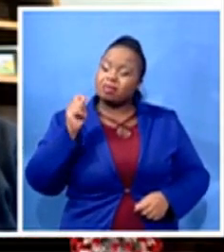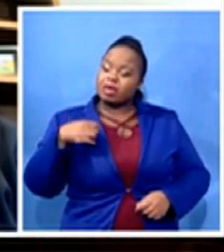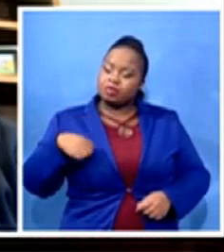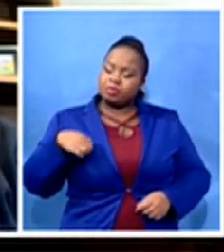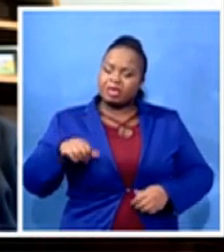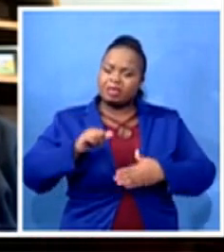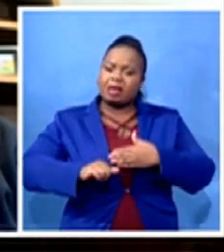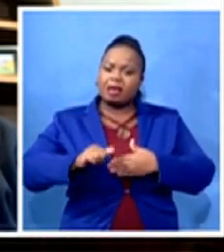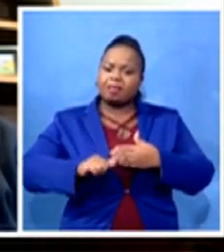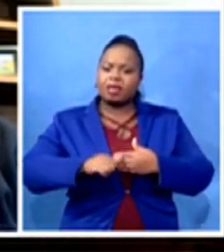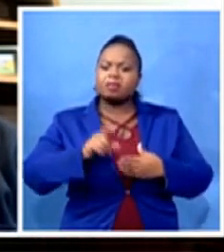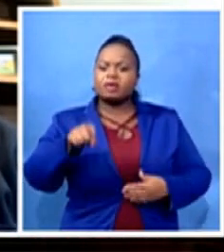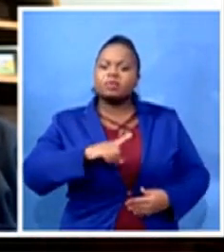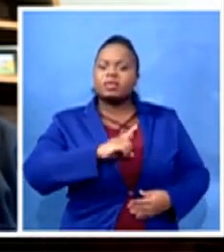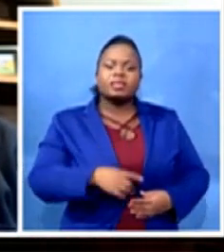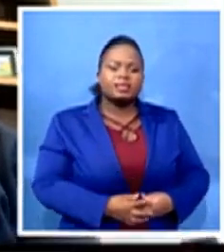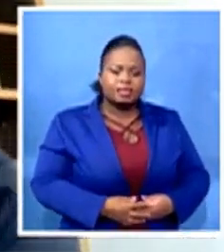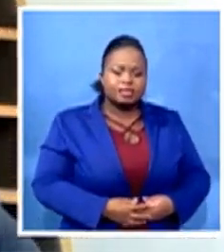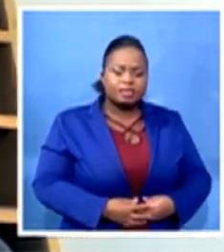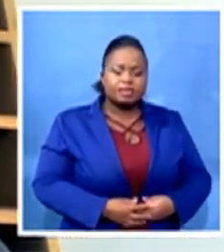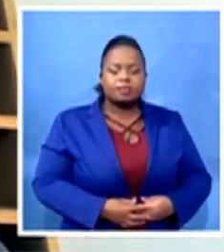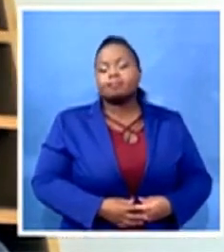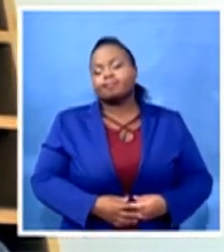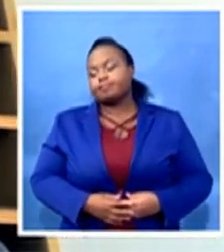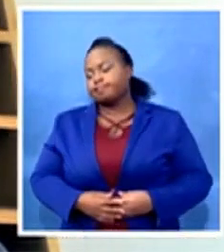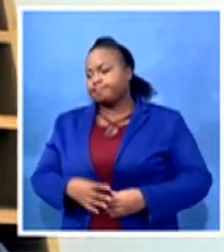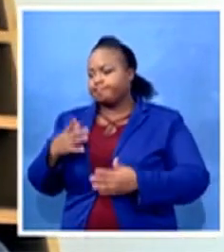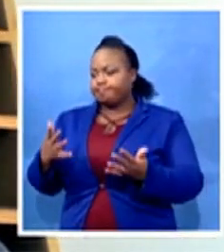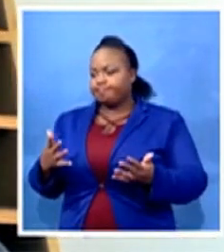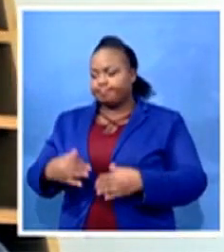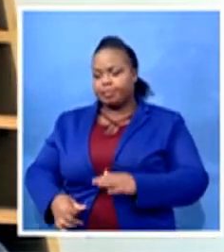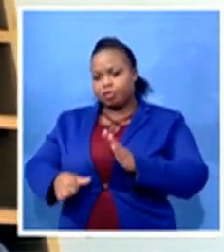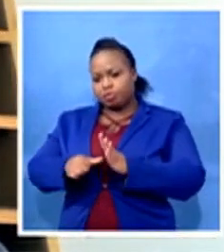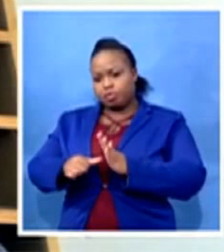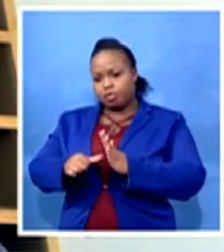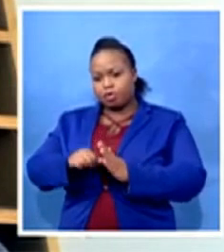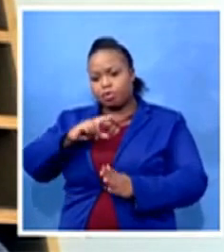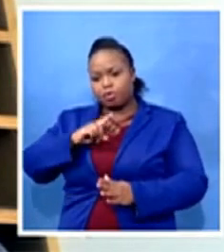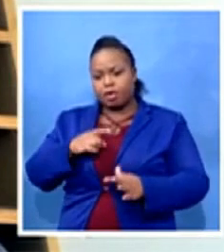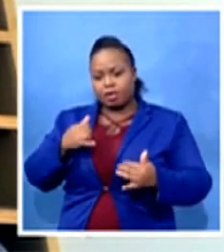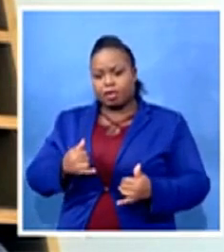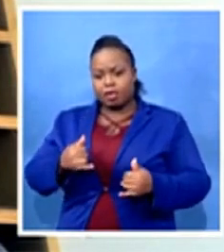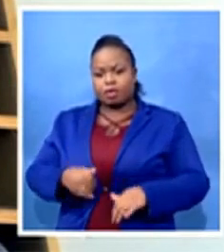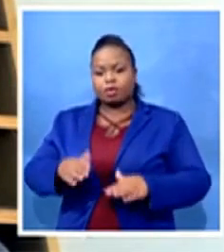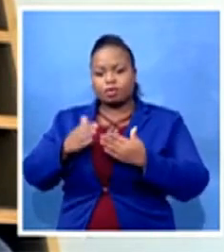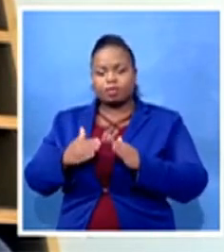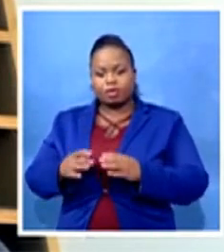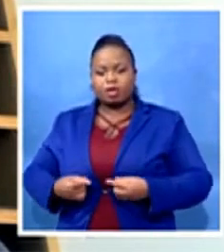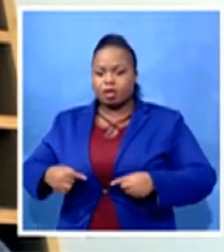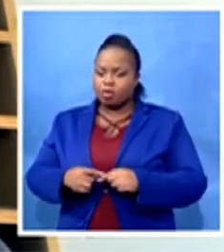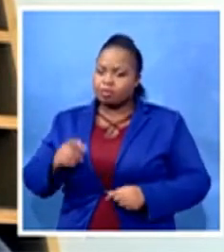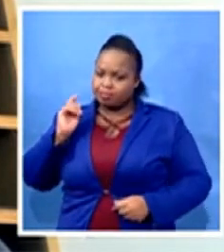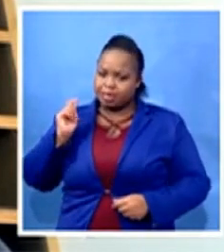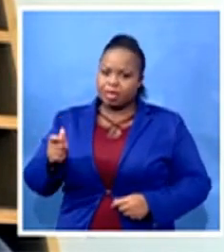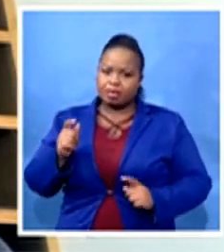It is critical that at this stage that our residents pay their bills so that we can continue providing efficient service. If